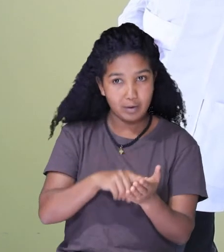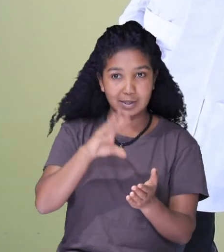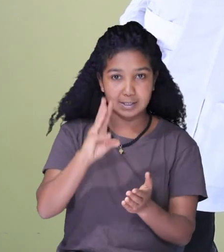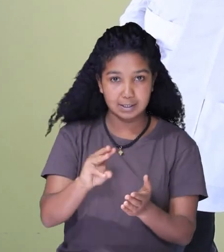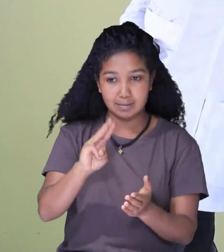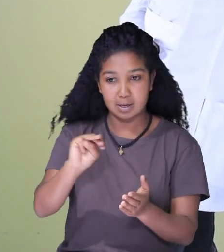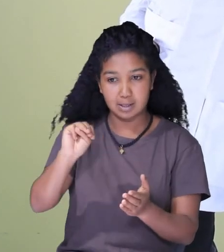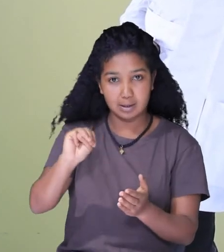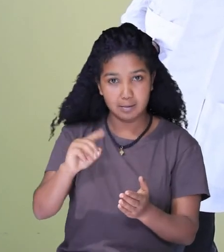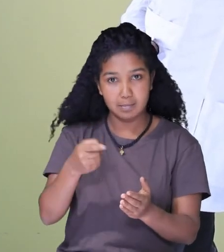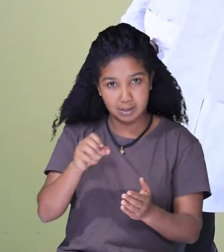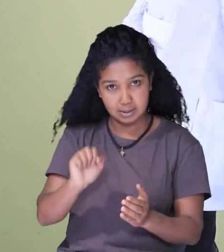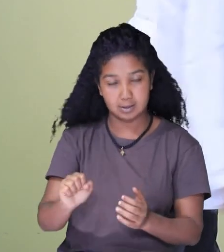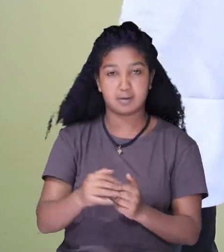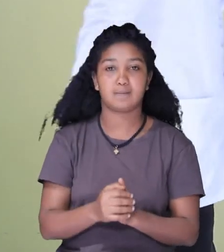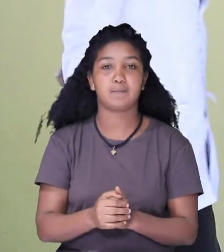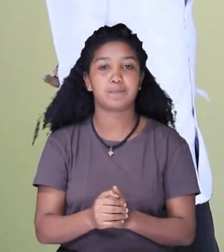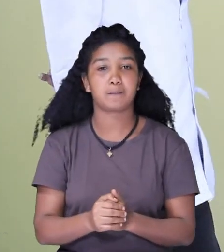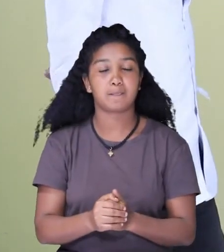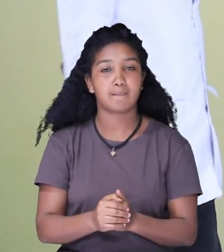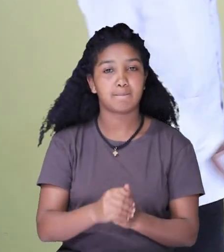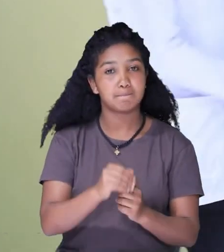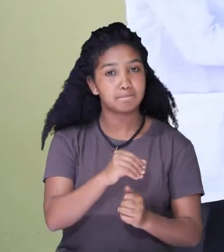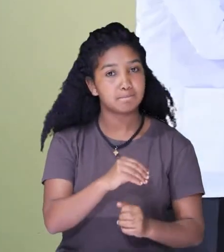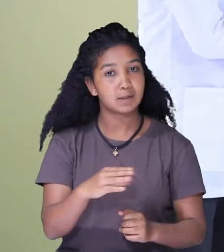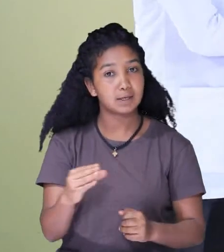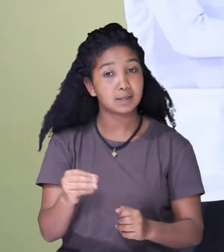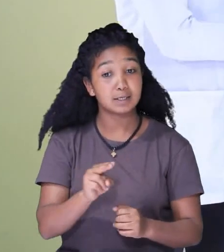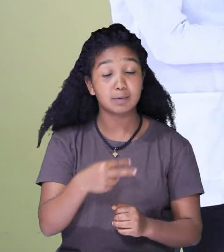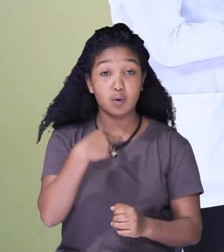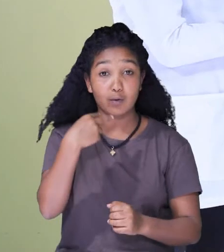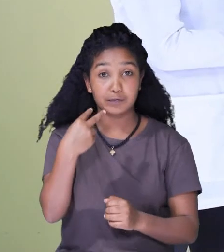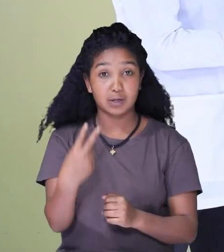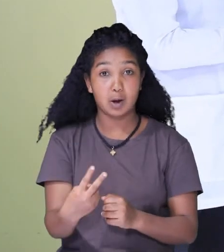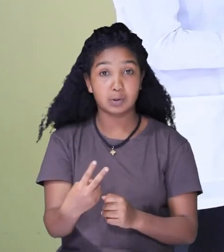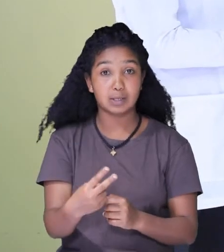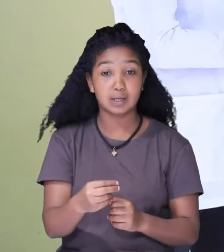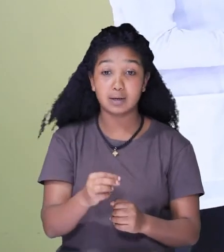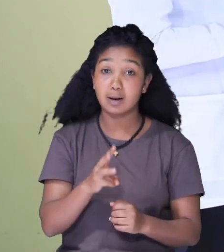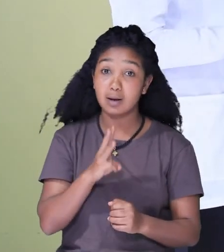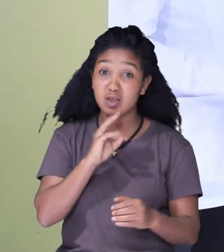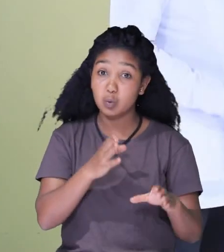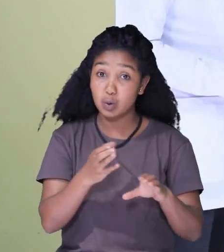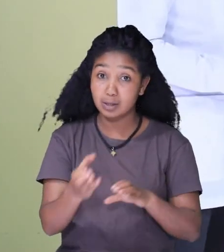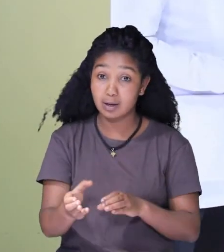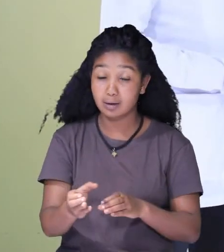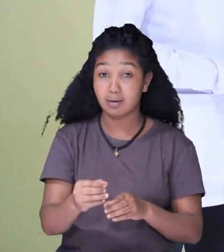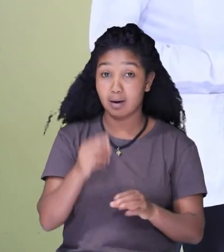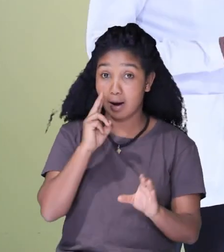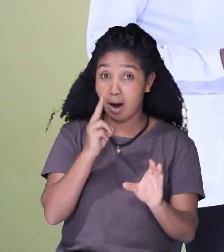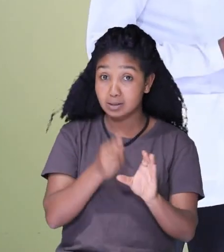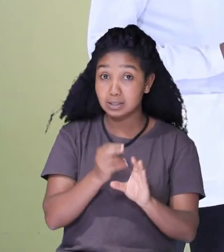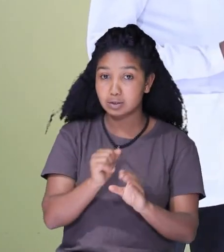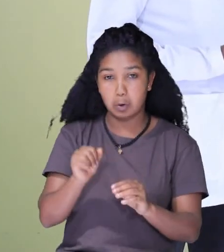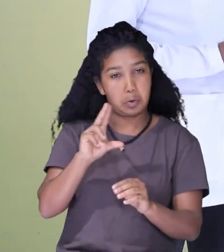0.6 meter per second. And the speed of sound in liquid and gas is